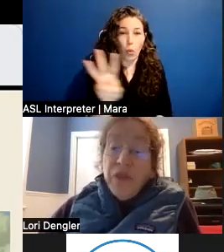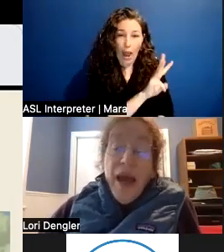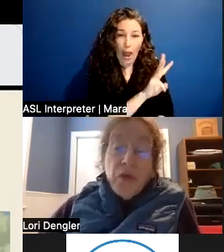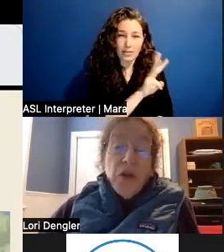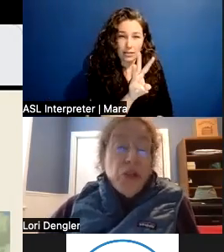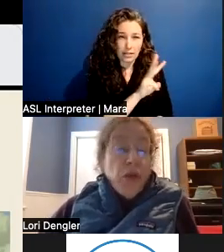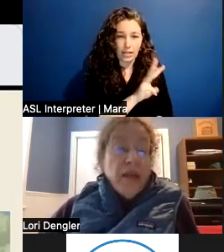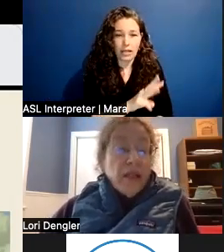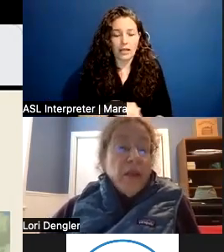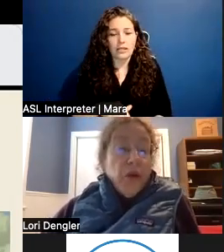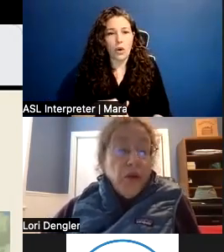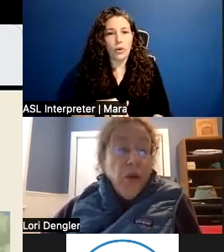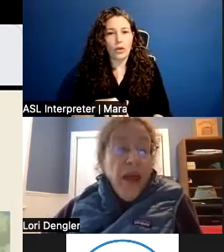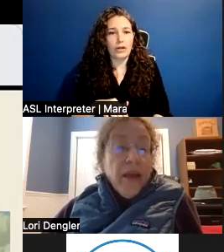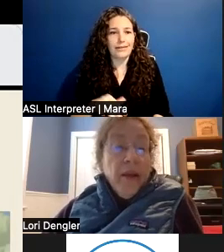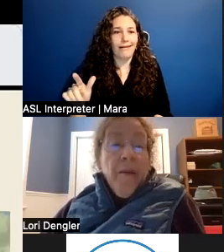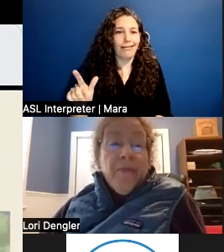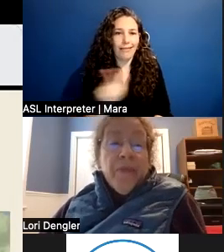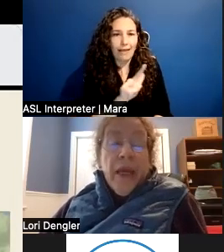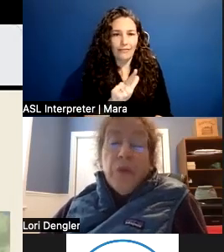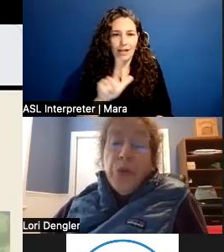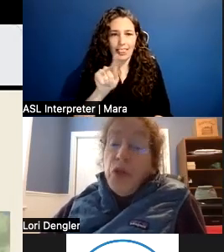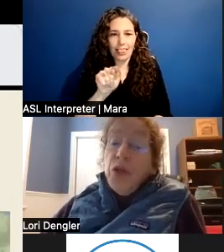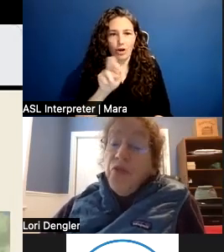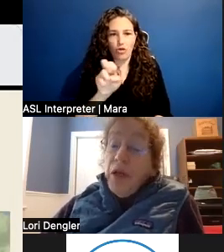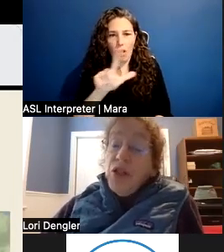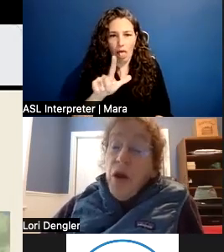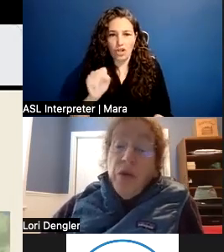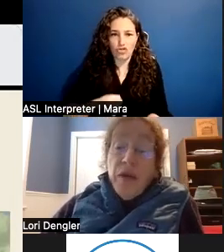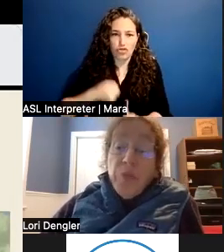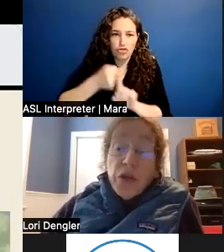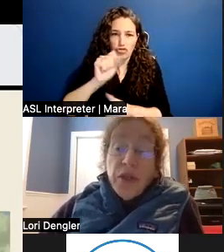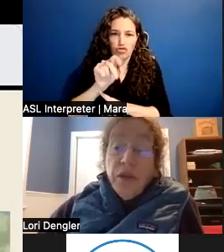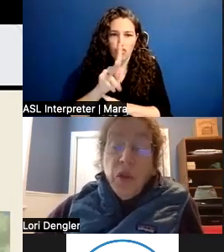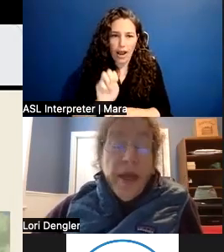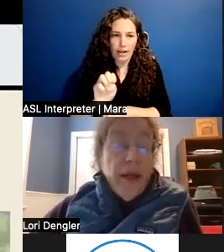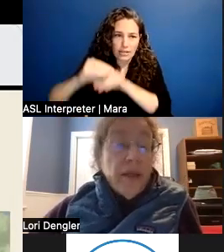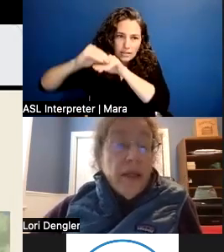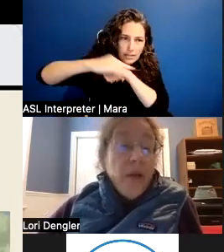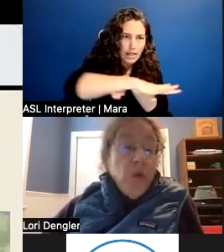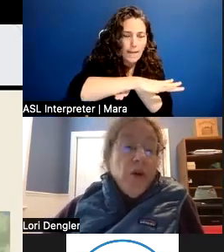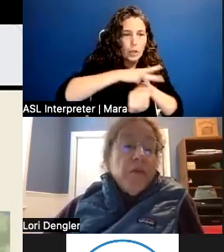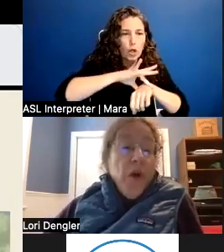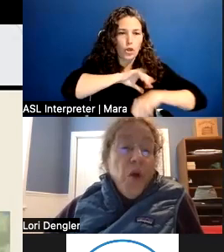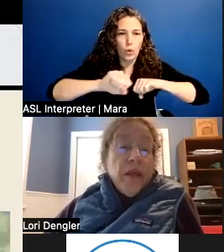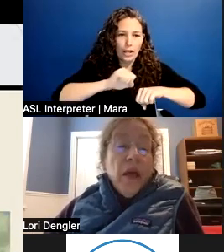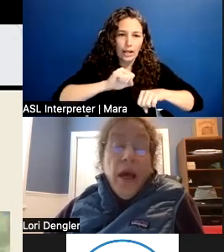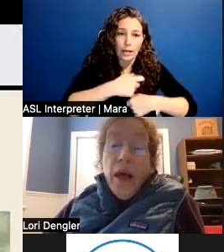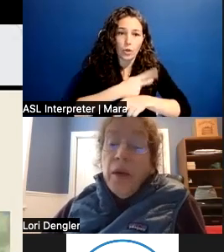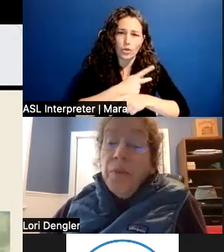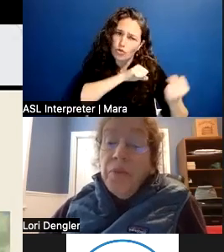left lateral strike slip earthquake. It produced very strong ground motion. We'll get into that more in a